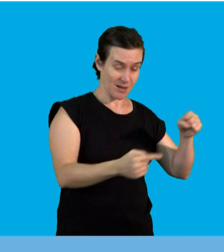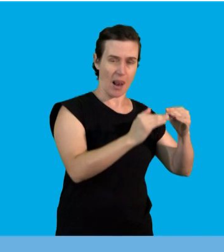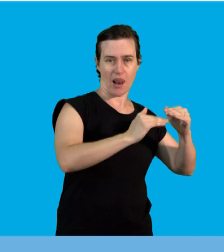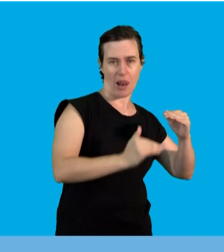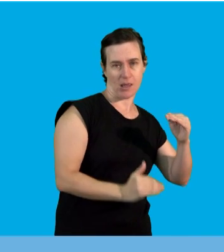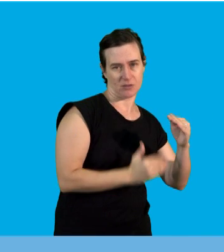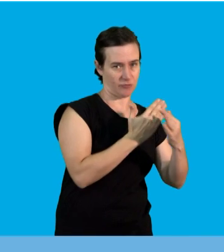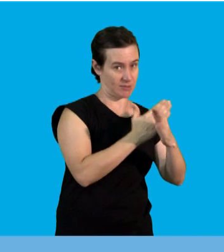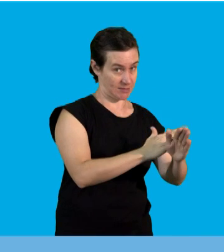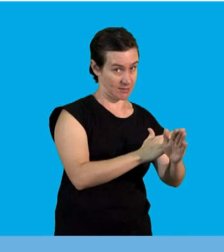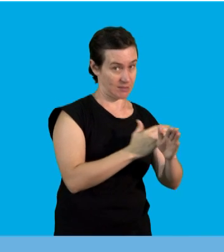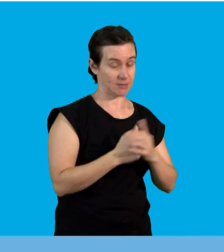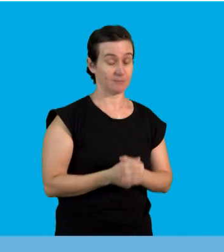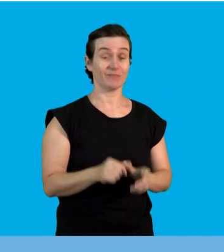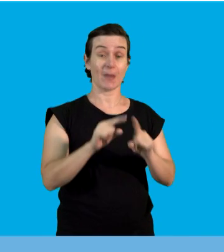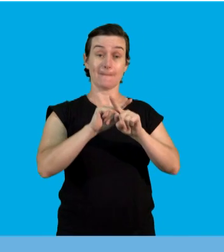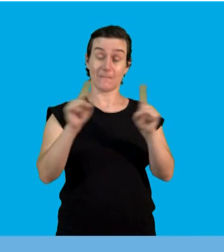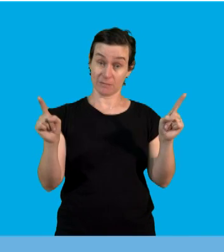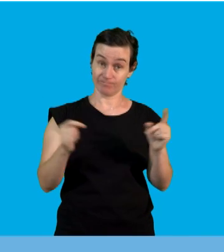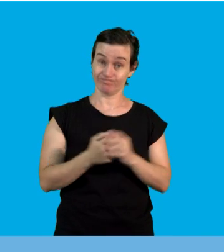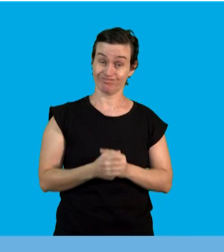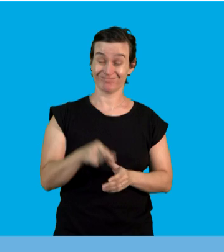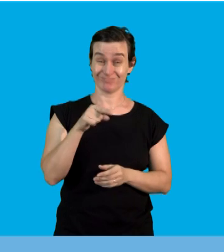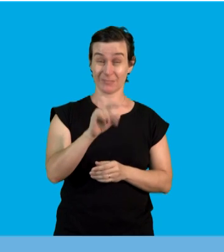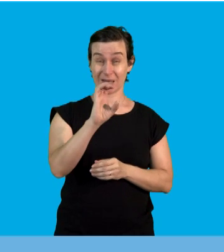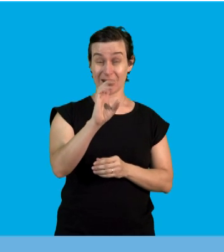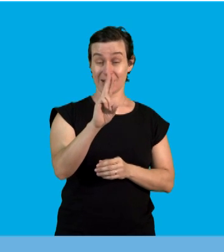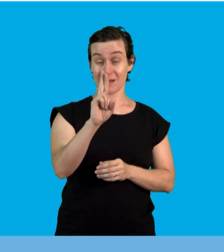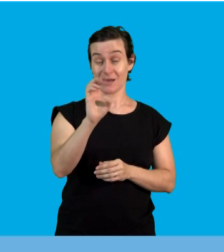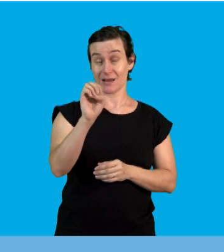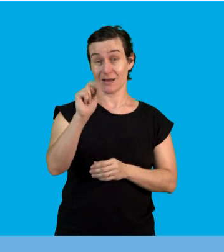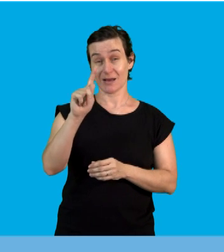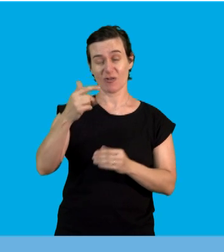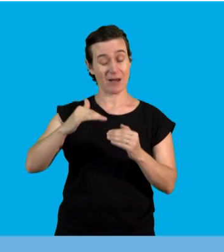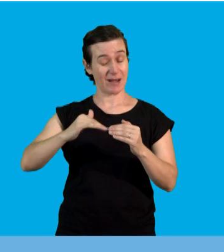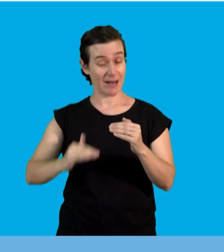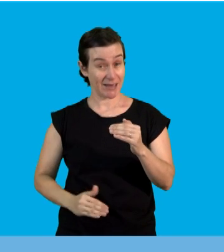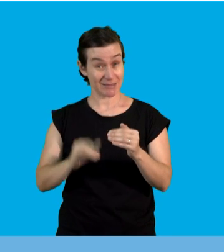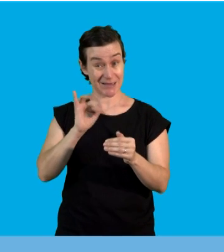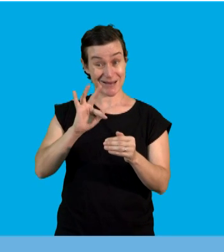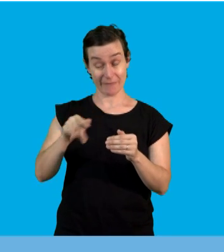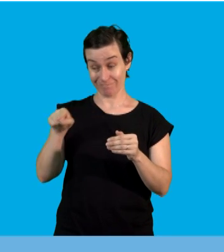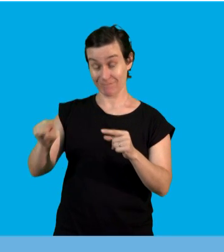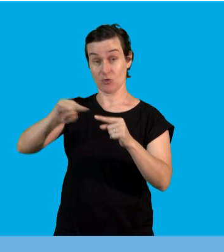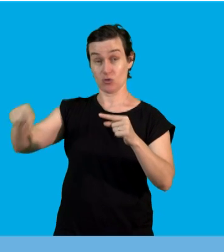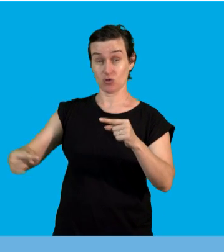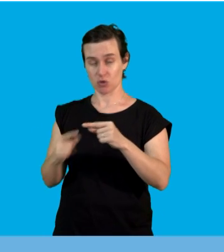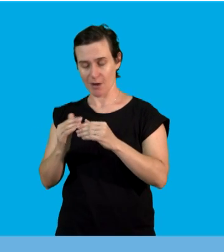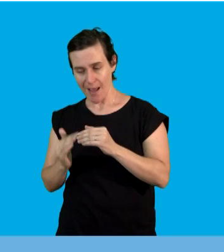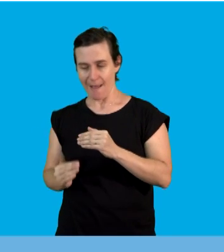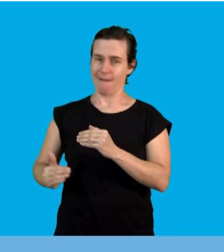resistance. However, the current is going to be smaller if the circuit has a higher resistance. So if the